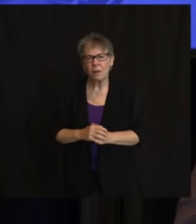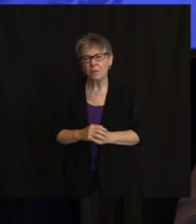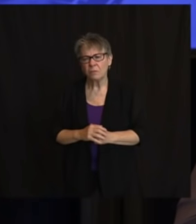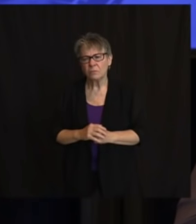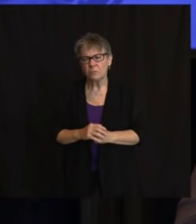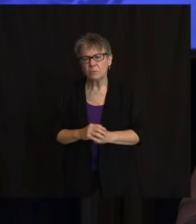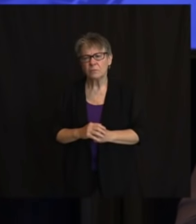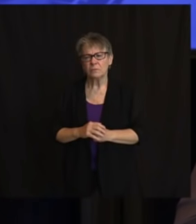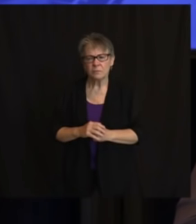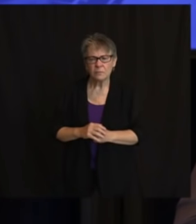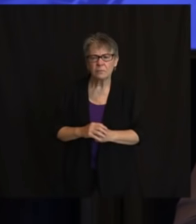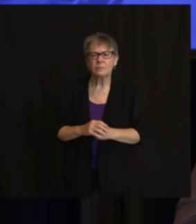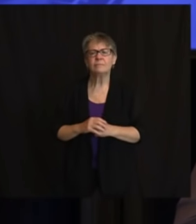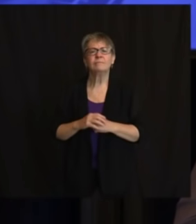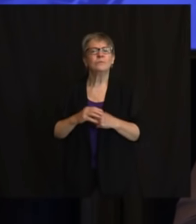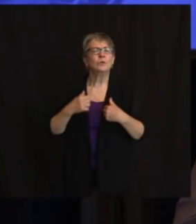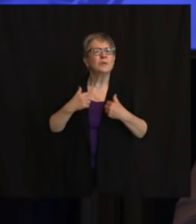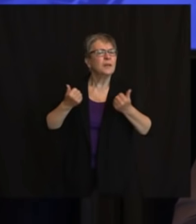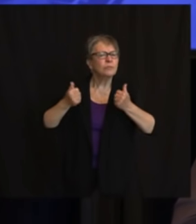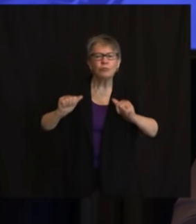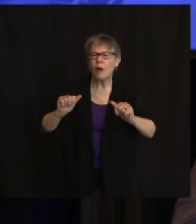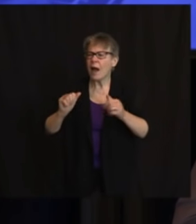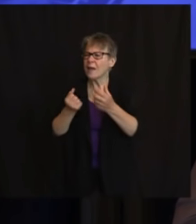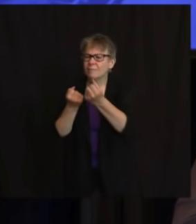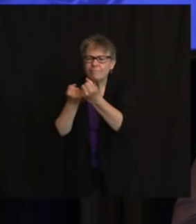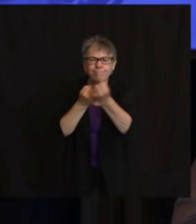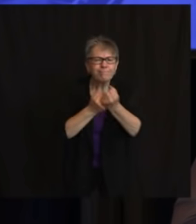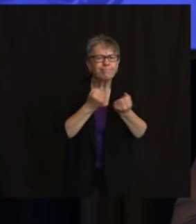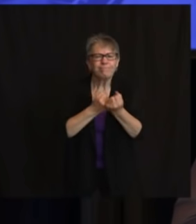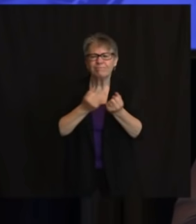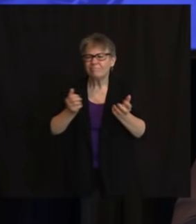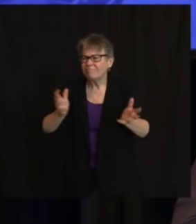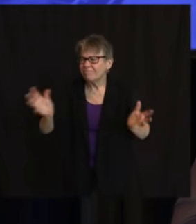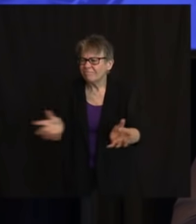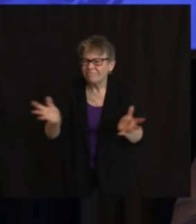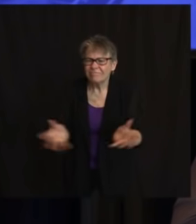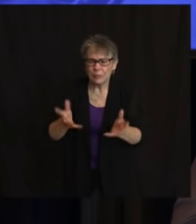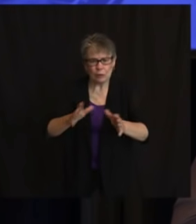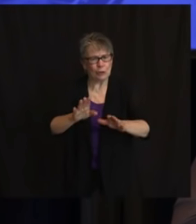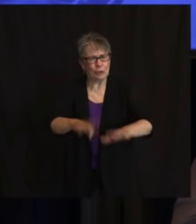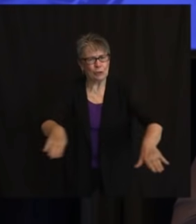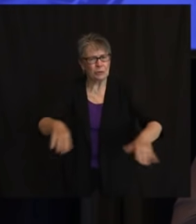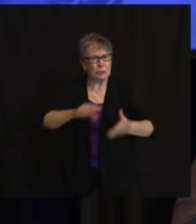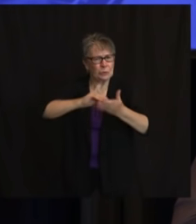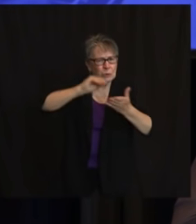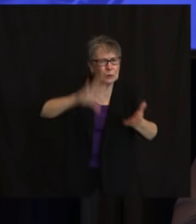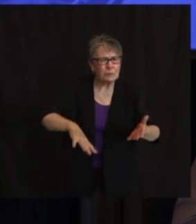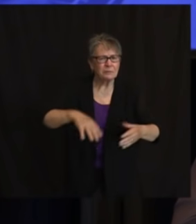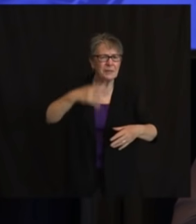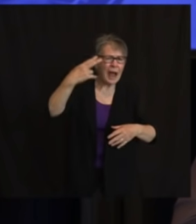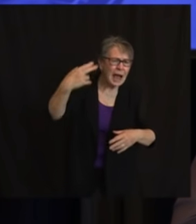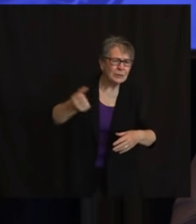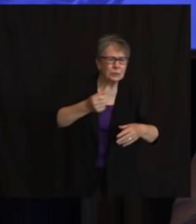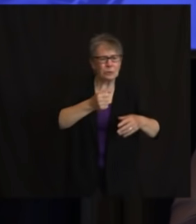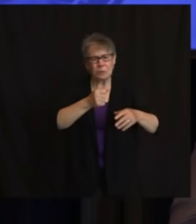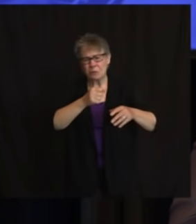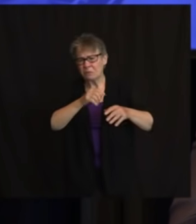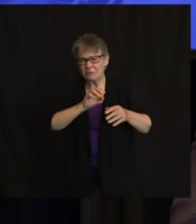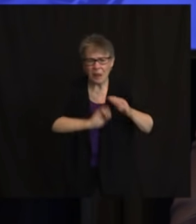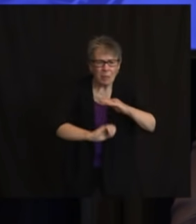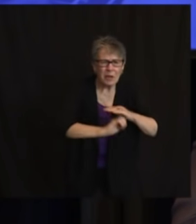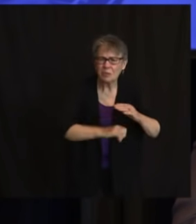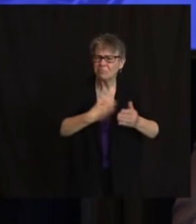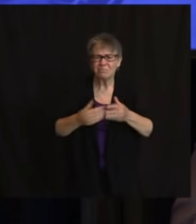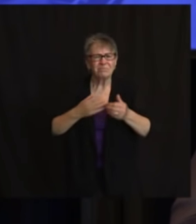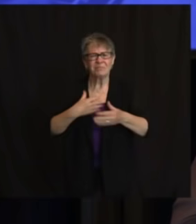during this unprecedented times. In the weeks leading up to Governor Murphy's order to close elementary schools and secondary schools, the Department